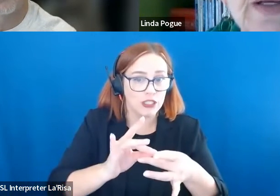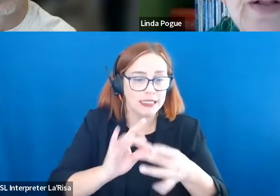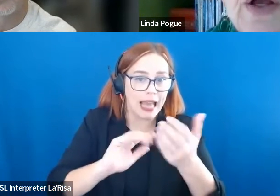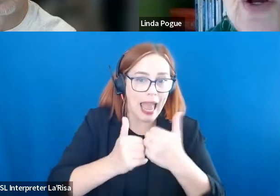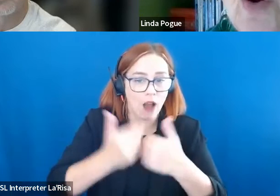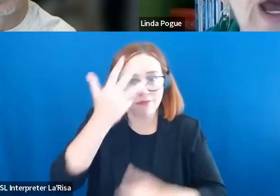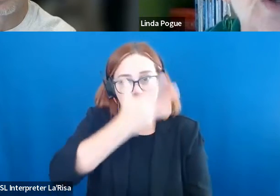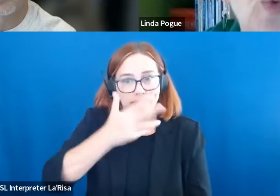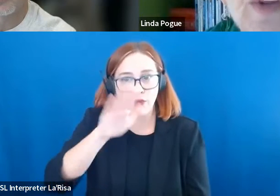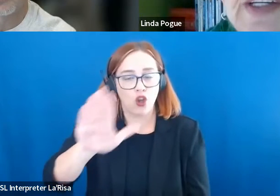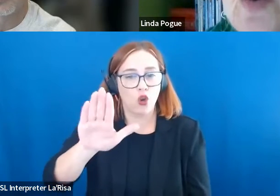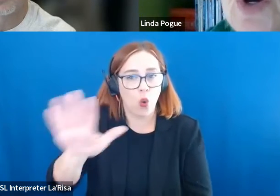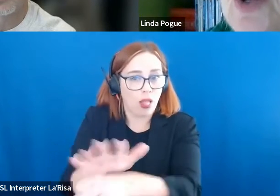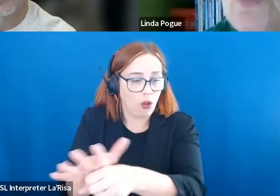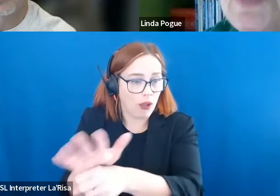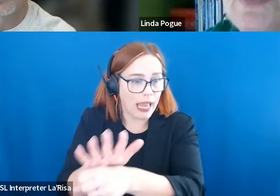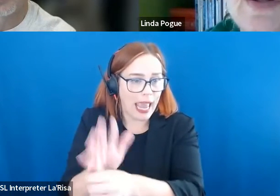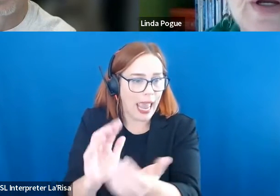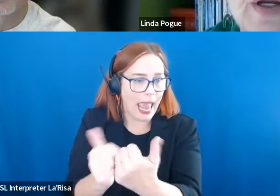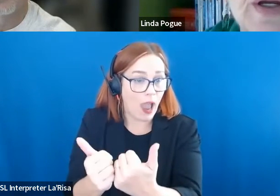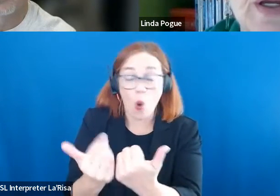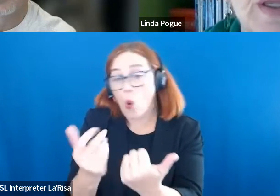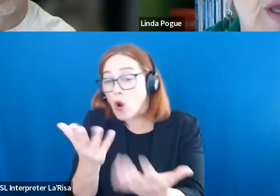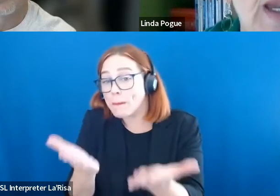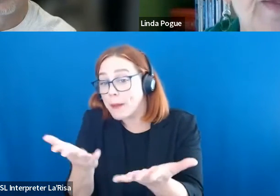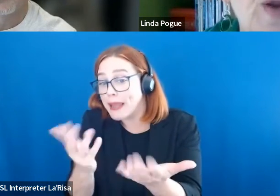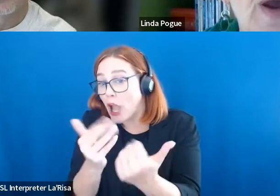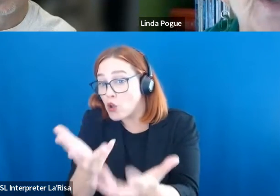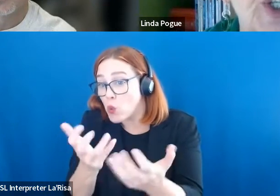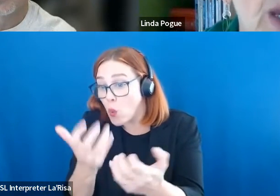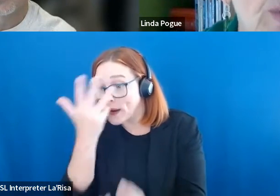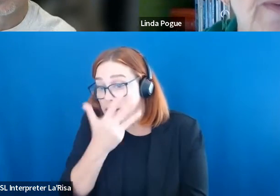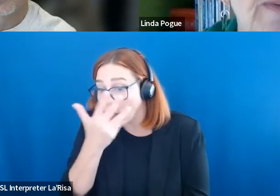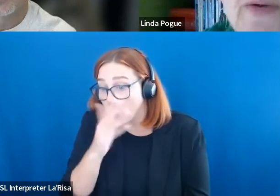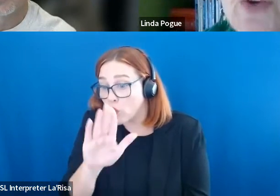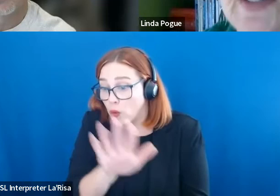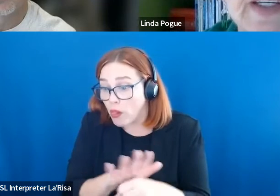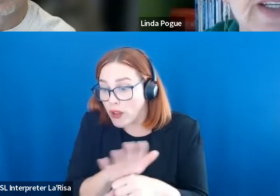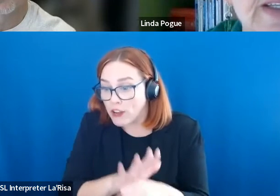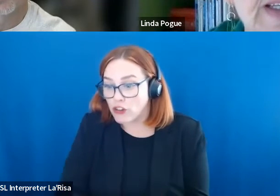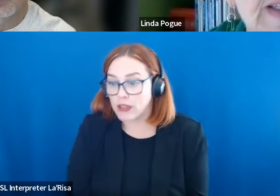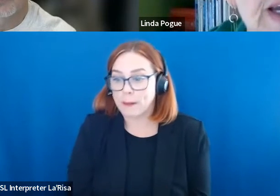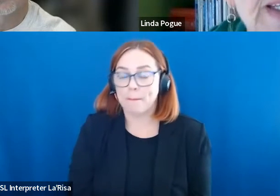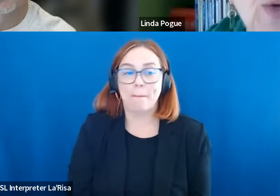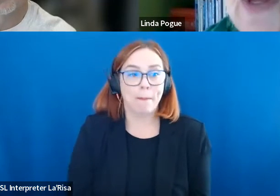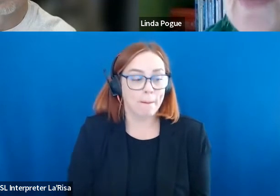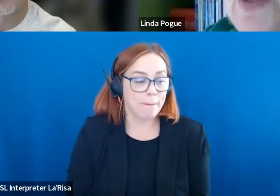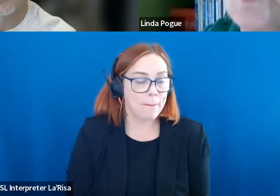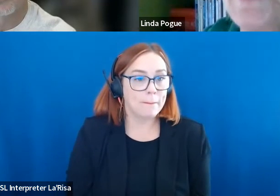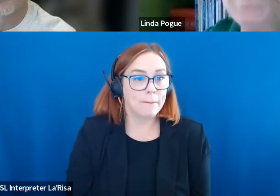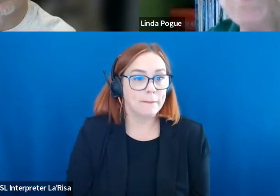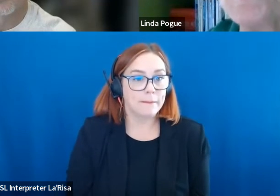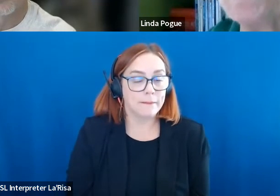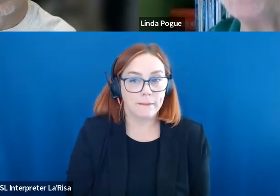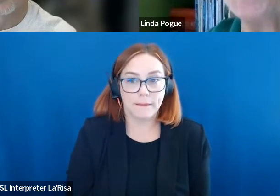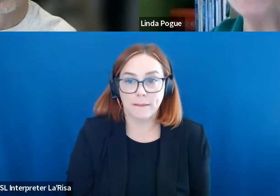at your SIL, or how do you want it to work at your SIL? Anything you have to share, we'd be very interested. And so, as I say, so will the other